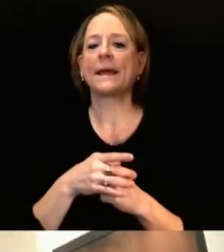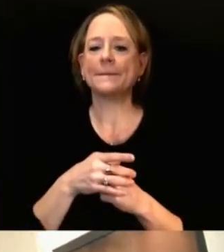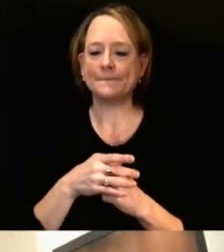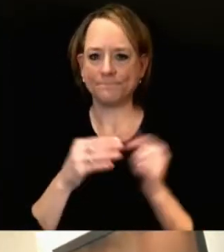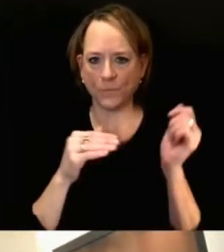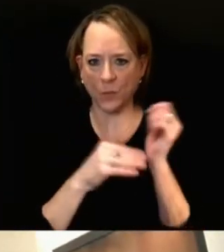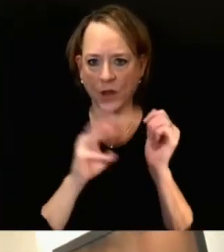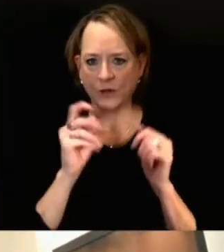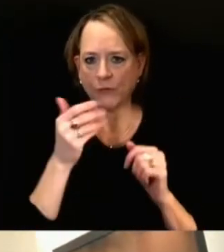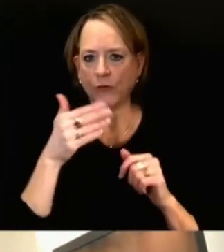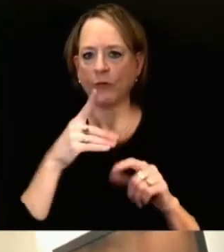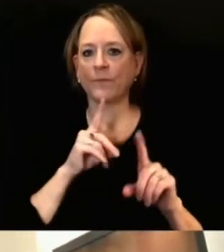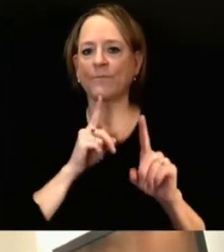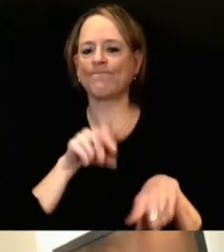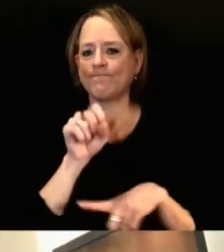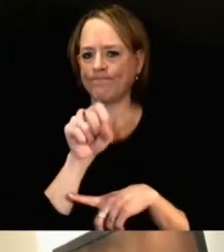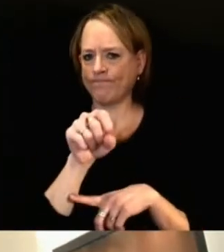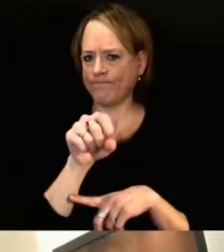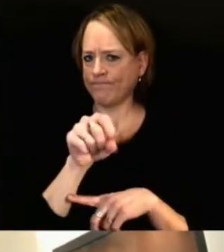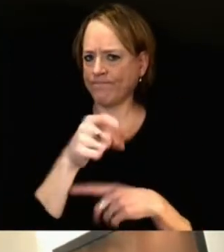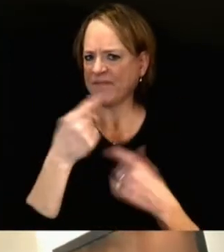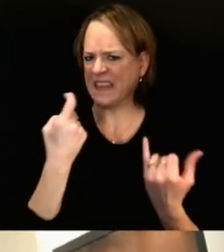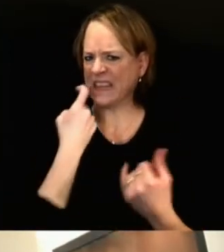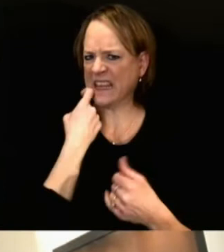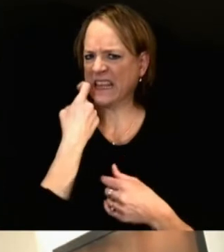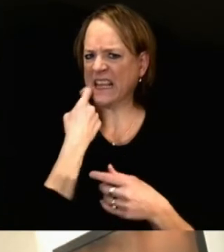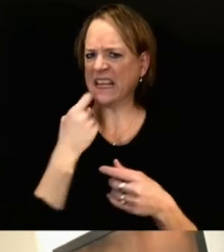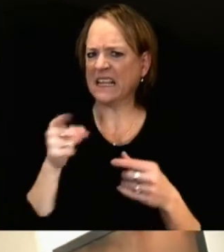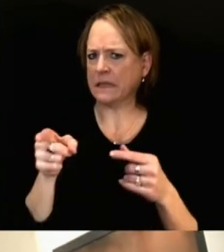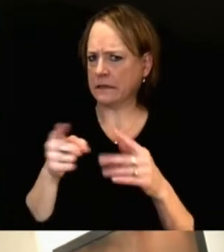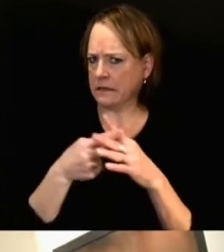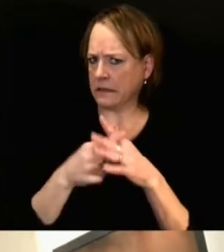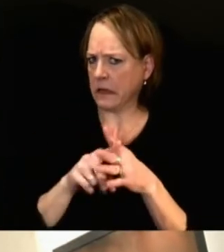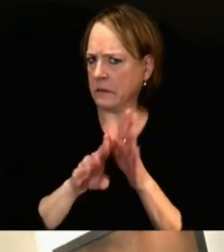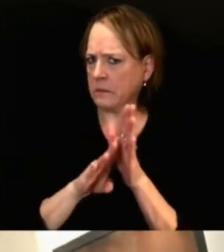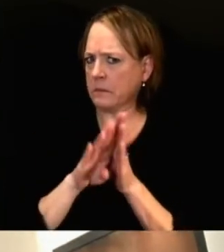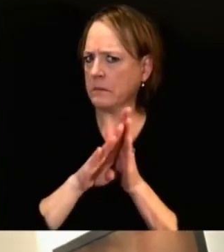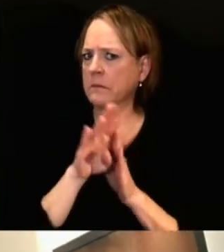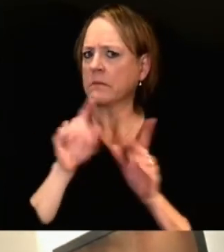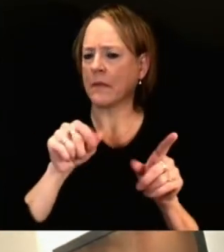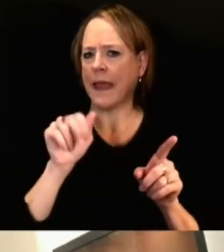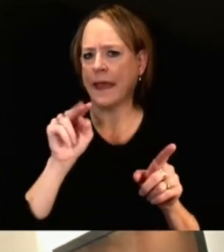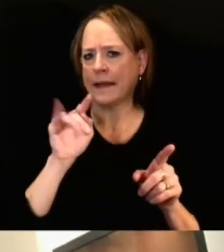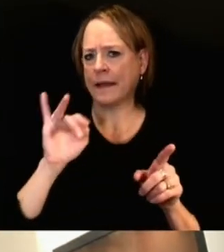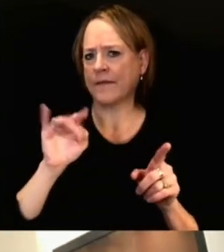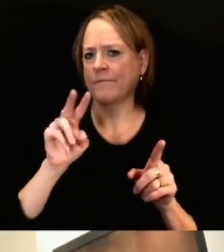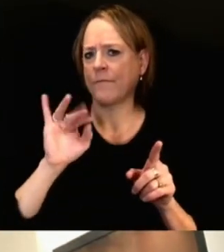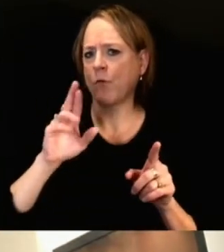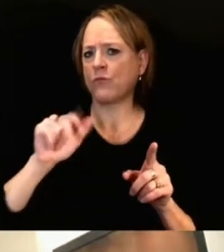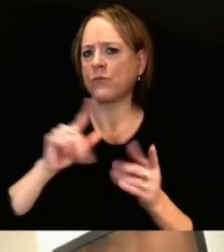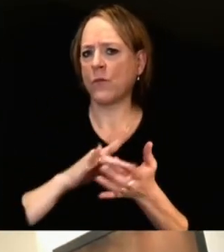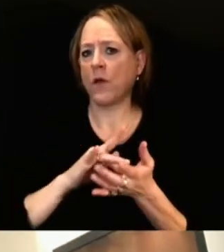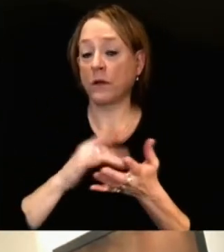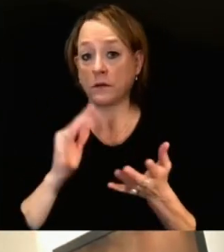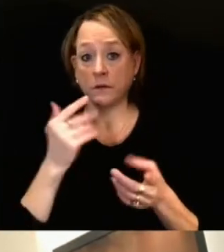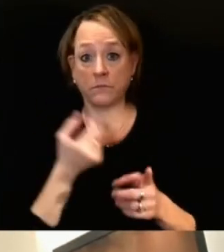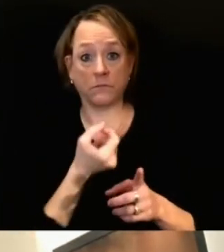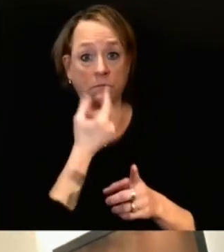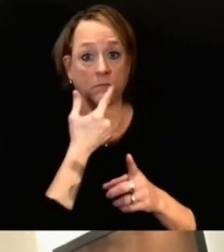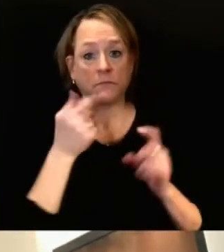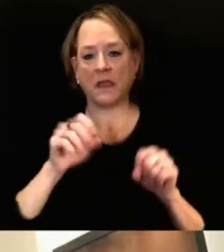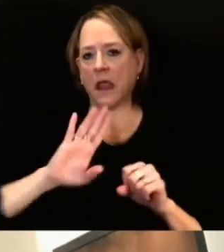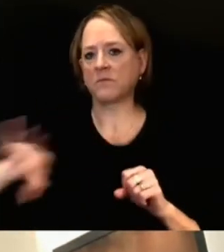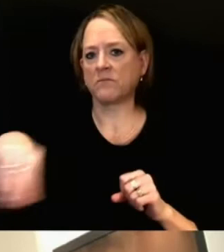severe disease and keep people out of the hospital. So it's an exciting development. The question you ask is a really good one, which